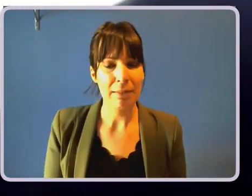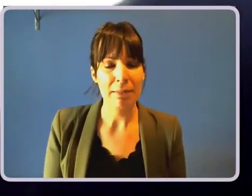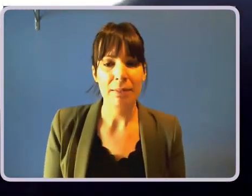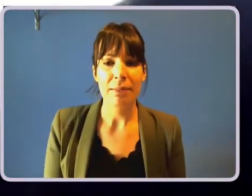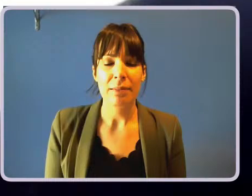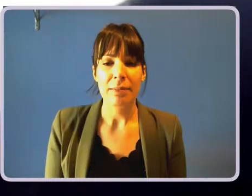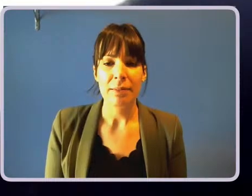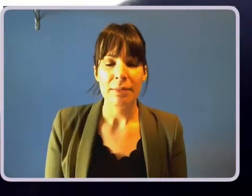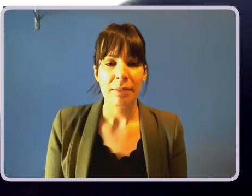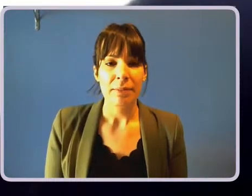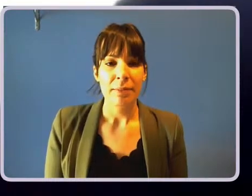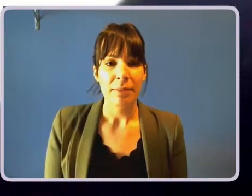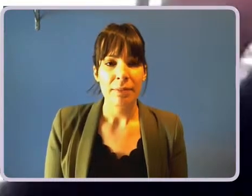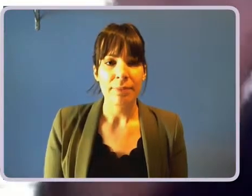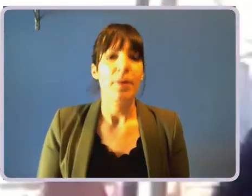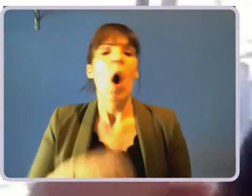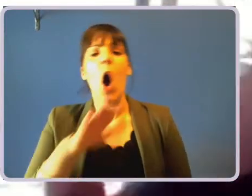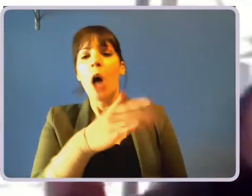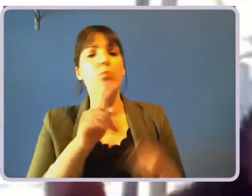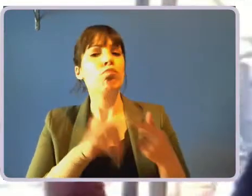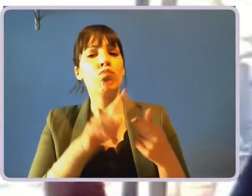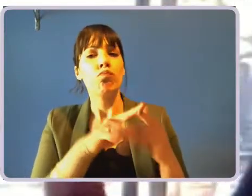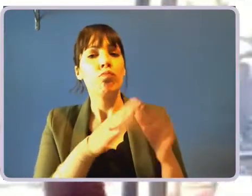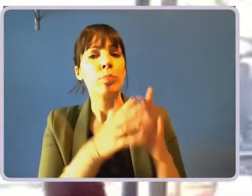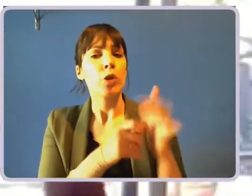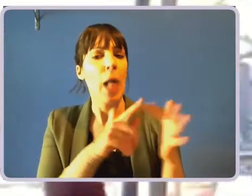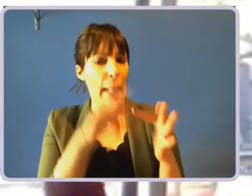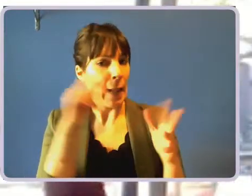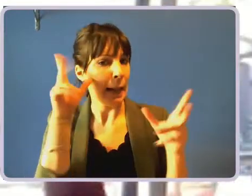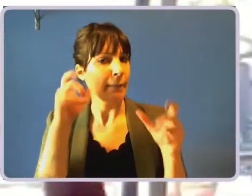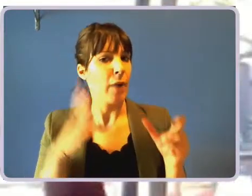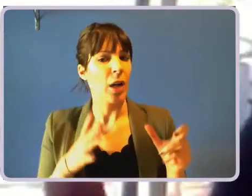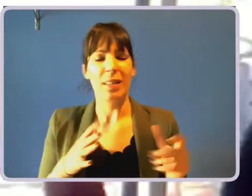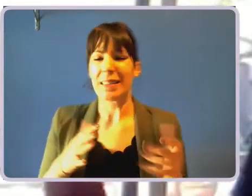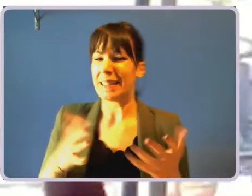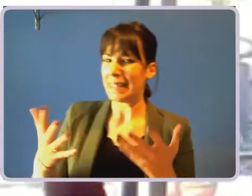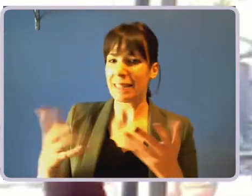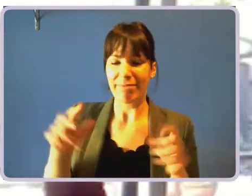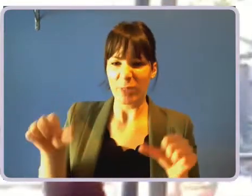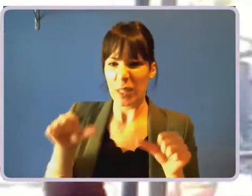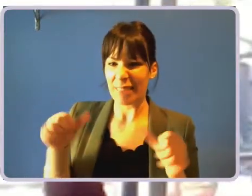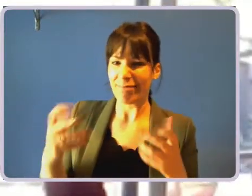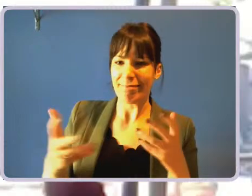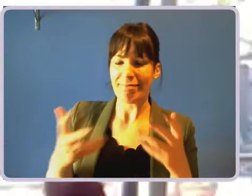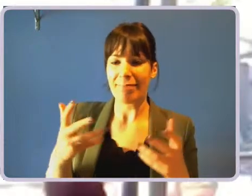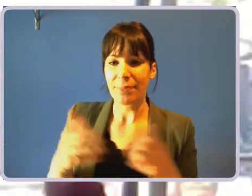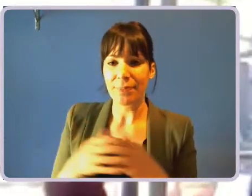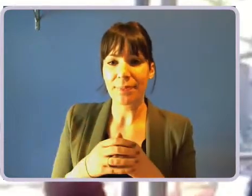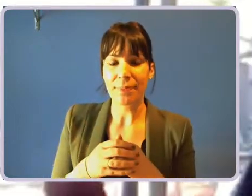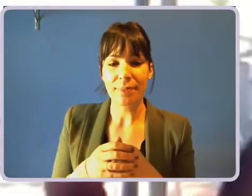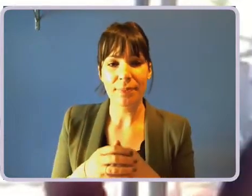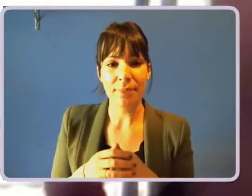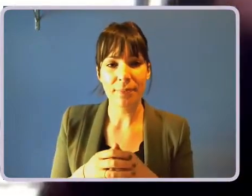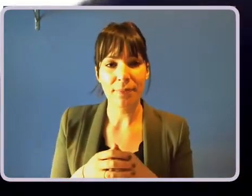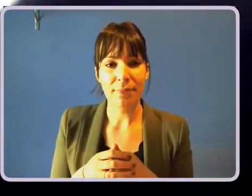Just continue on, Michelle. We can hear you loud. Okay, it's just all right. I'm going to take this off.